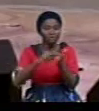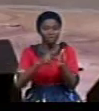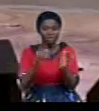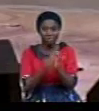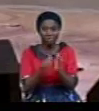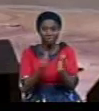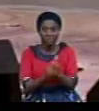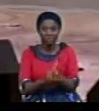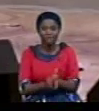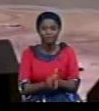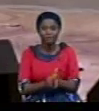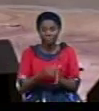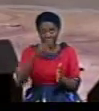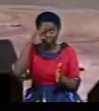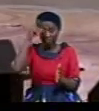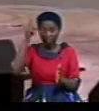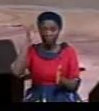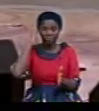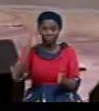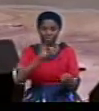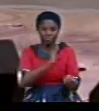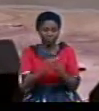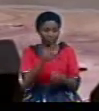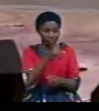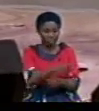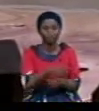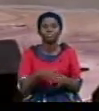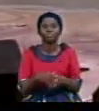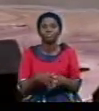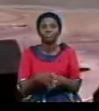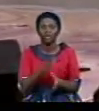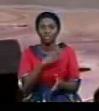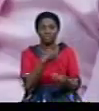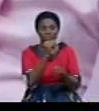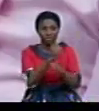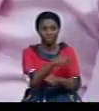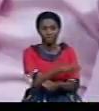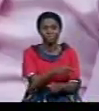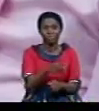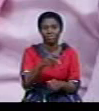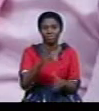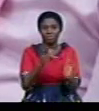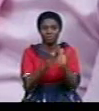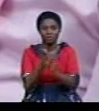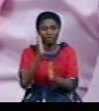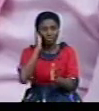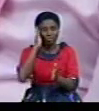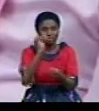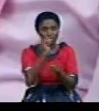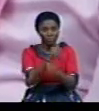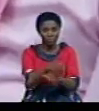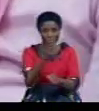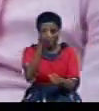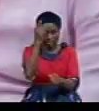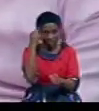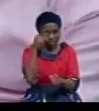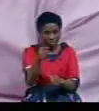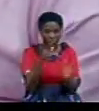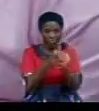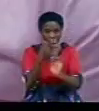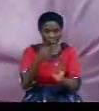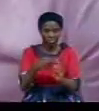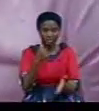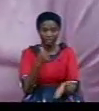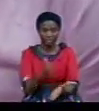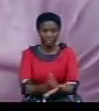down and knock you out he will defeat you he'll defeat Satan for you Luke chapter